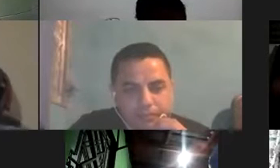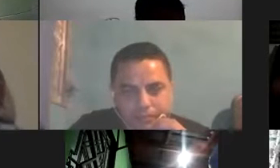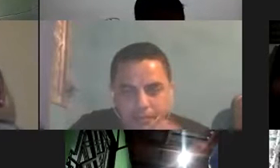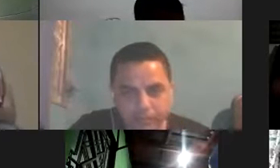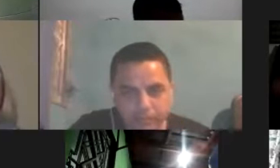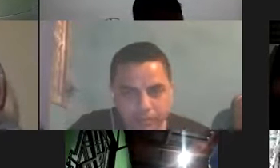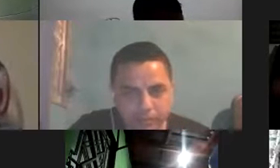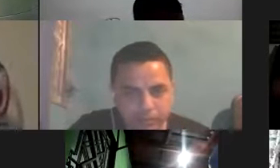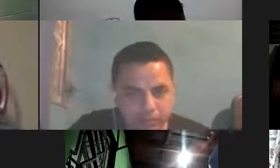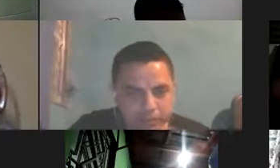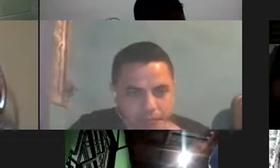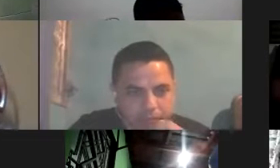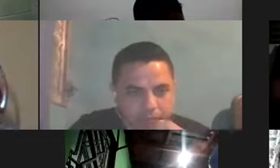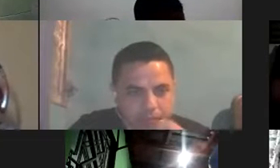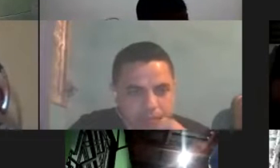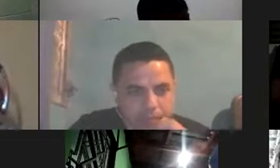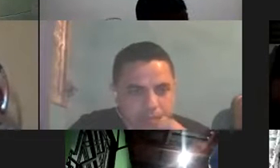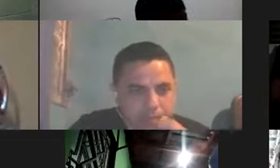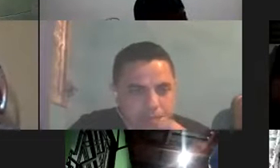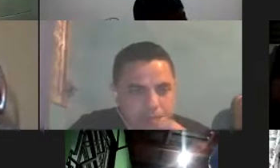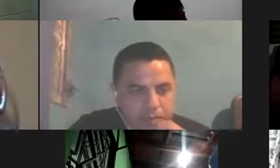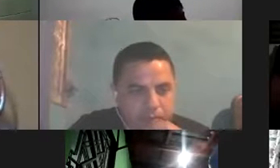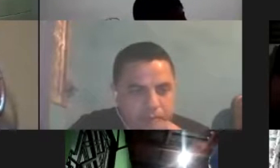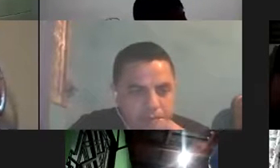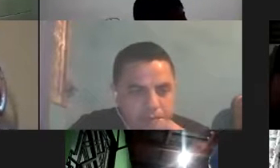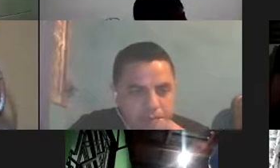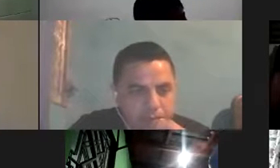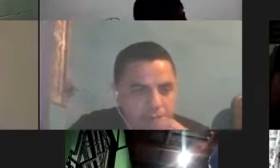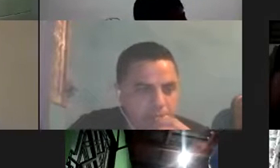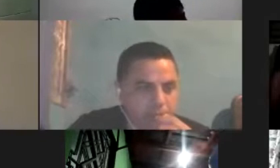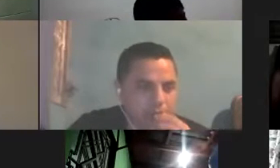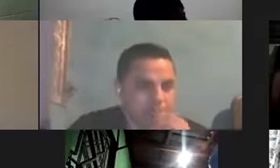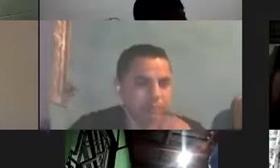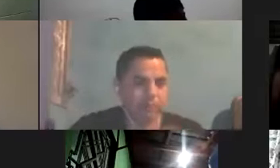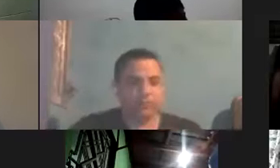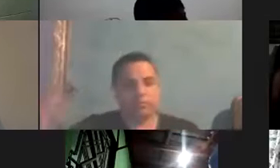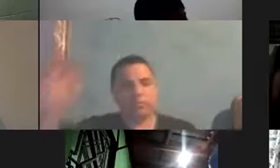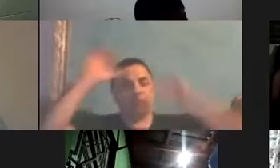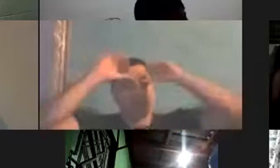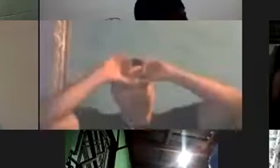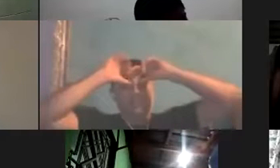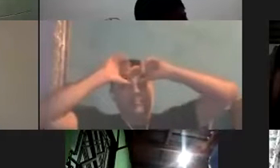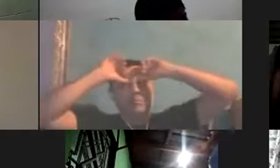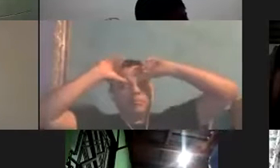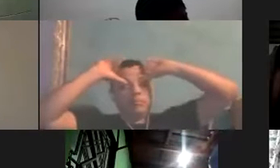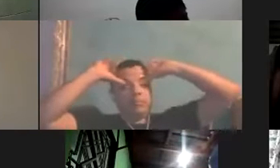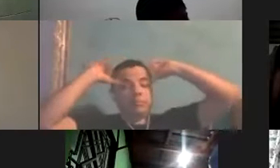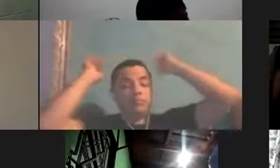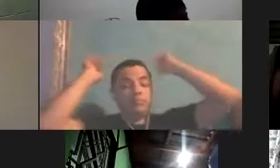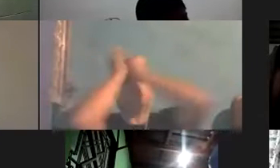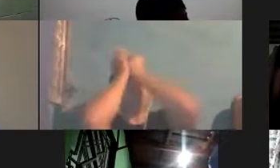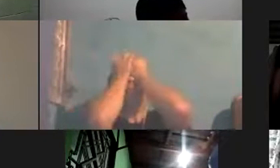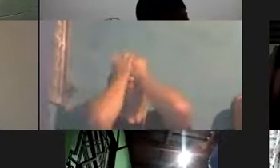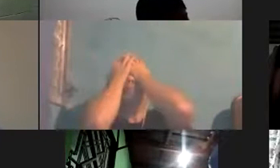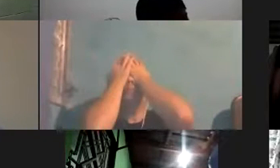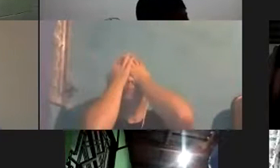Thank you, excellent, well done. Let's see. Welcome, teacher. You're welcome, teacher. Miss Valencia, please,